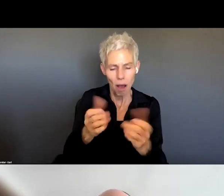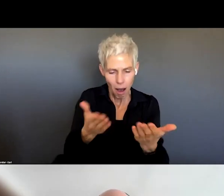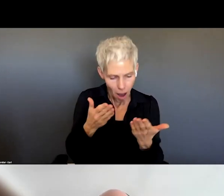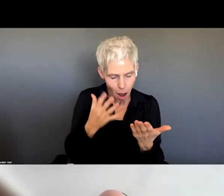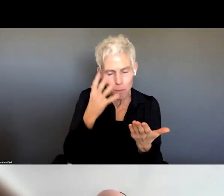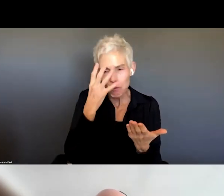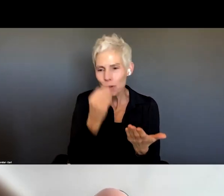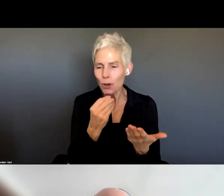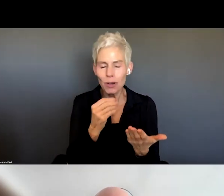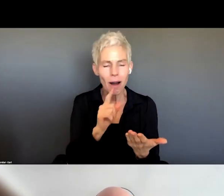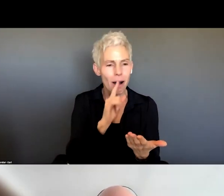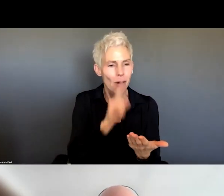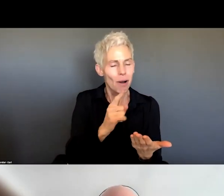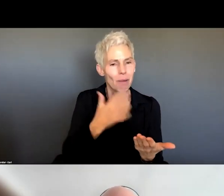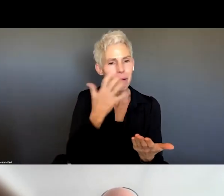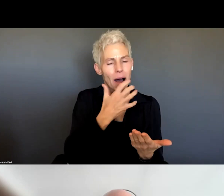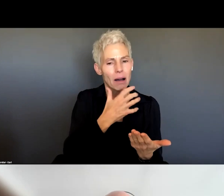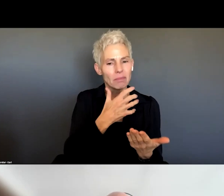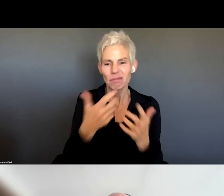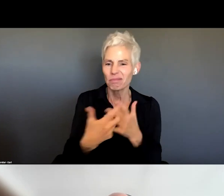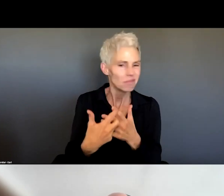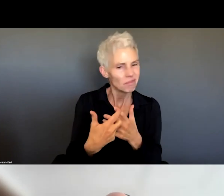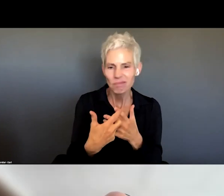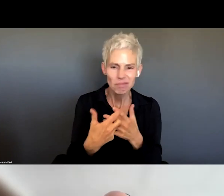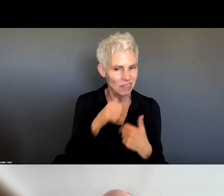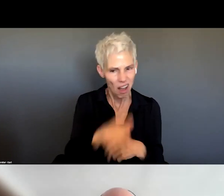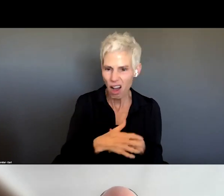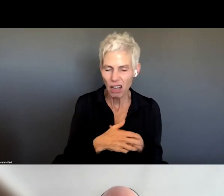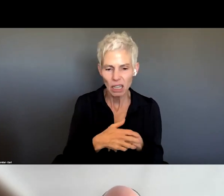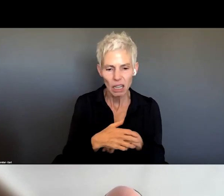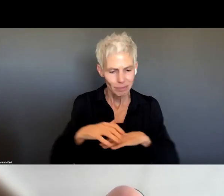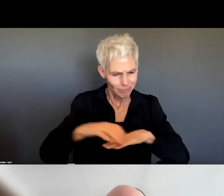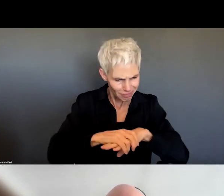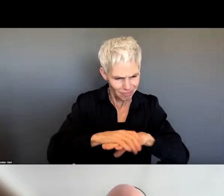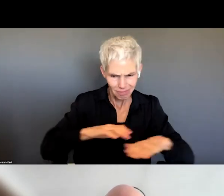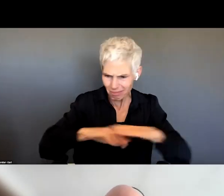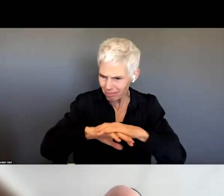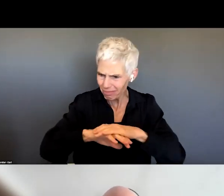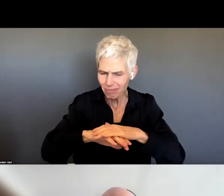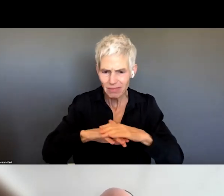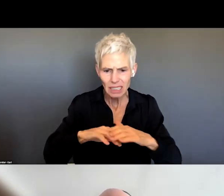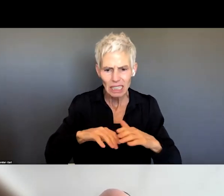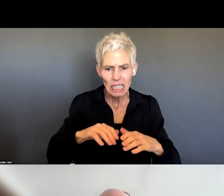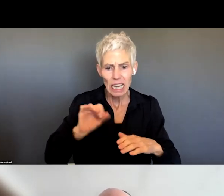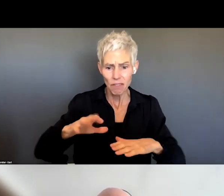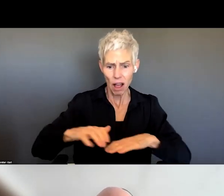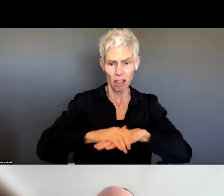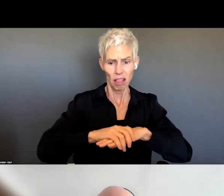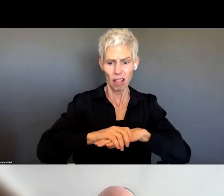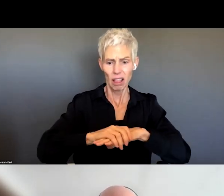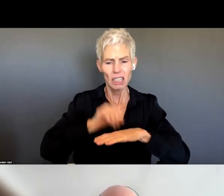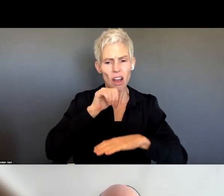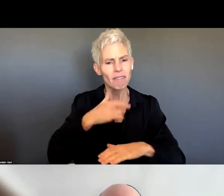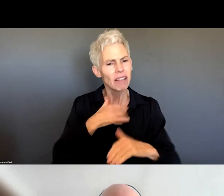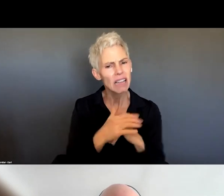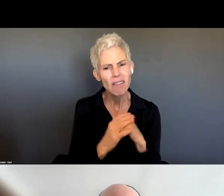stylish, but they didn't fit. And if I would have worn them, I would have been committing to a very uncomfortable